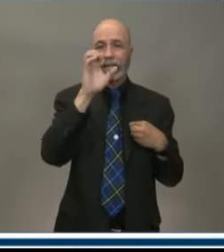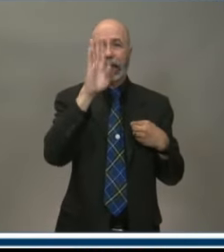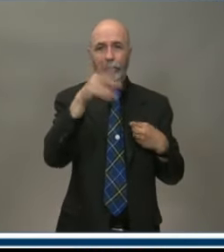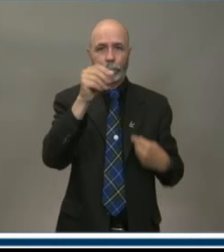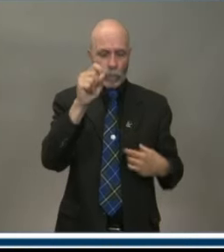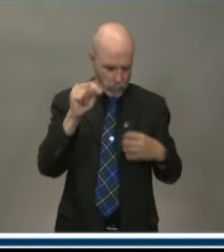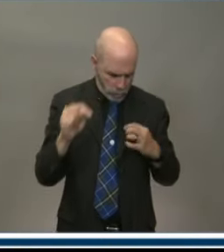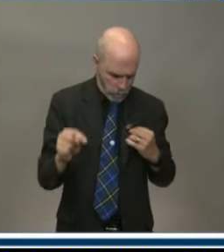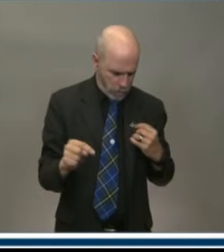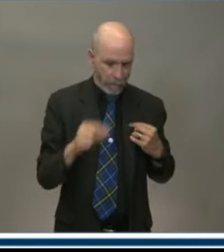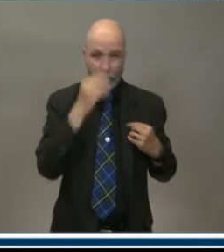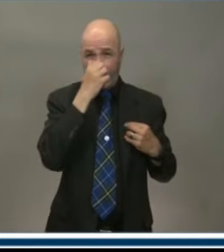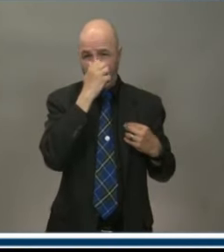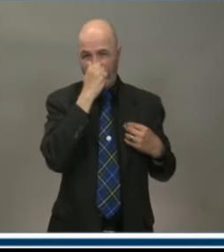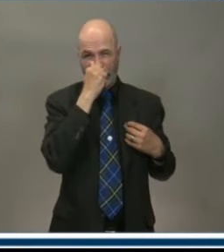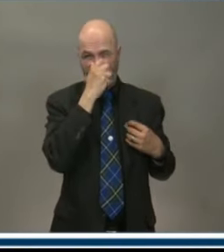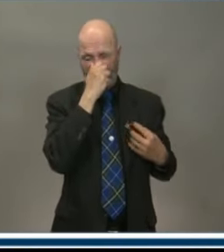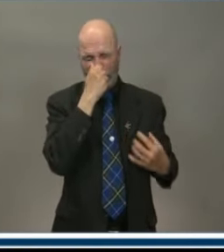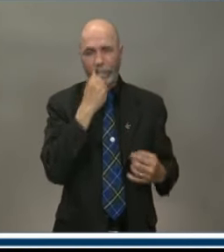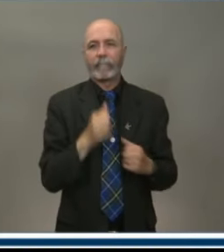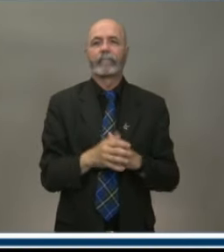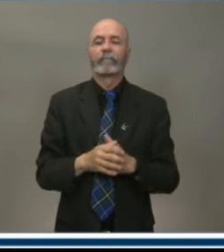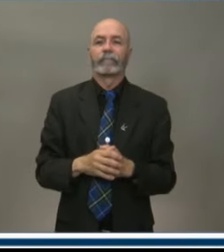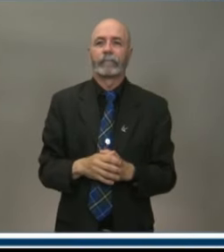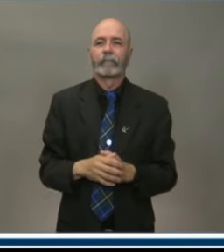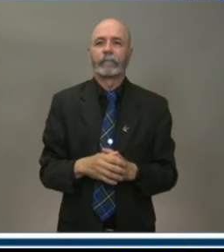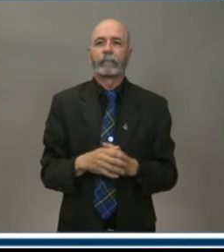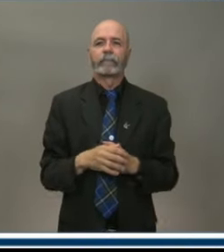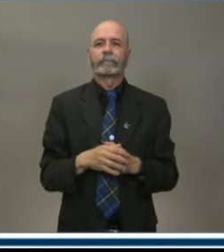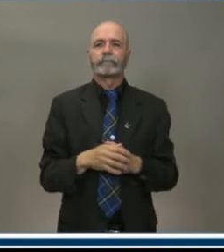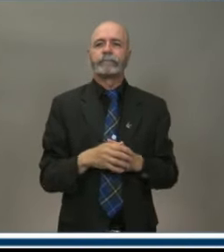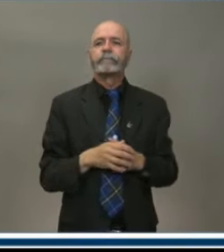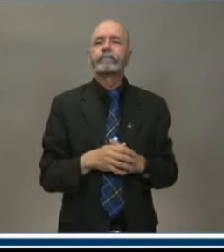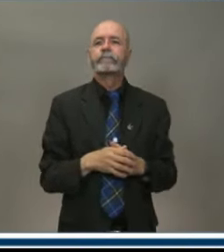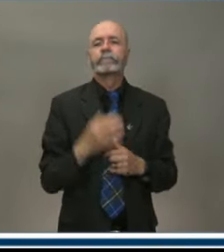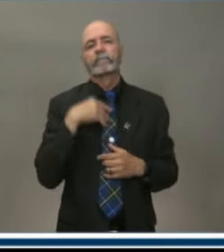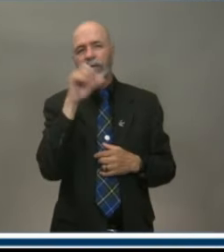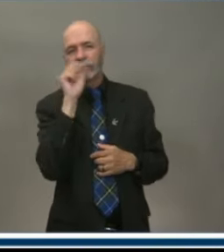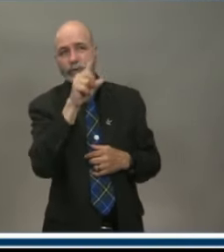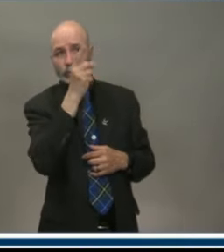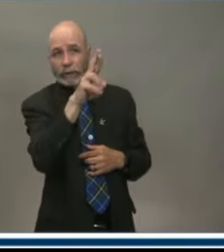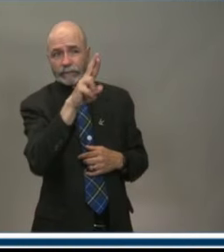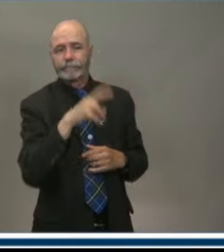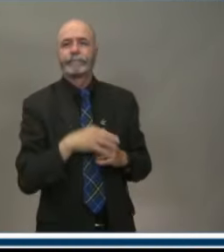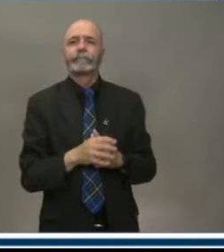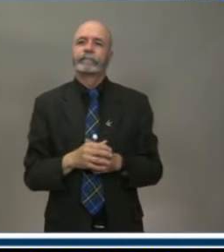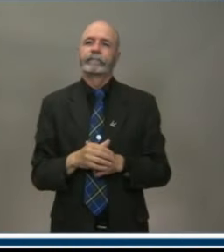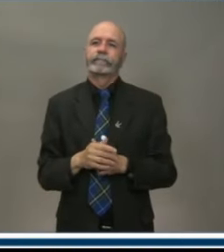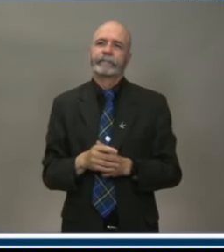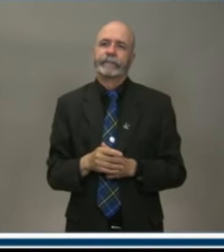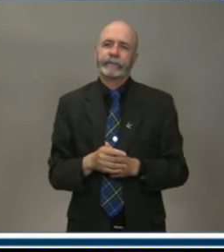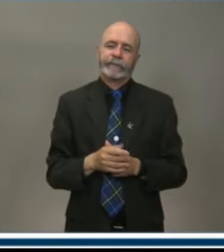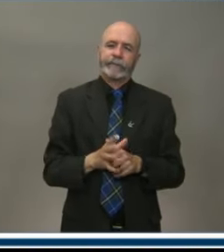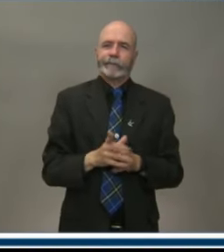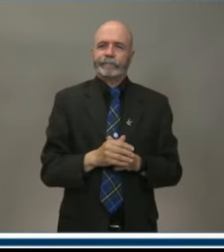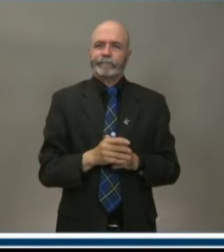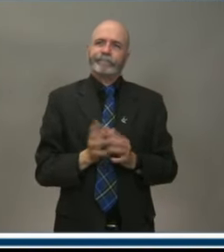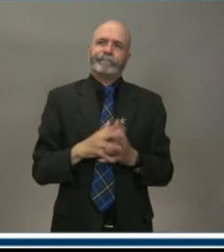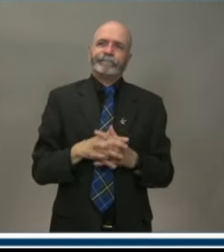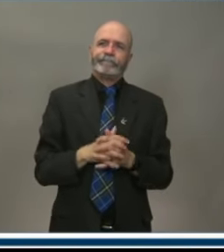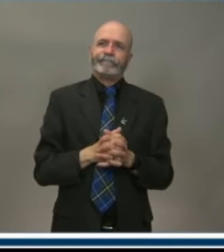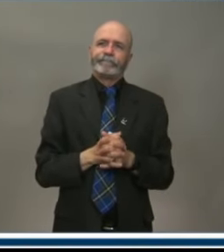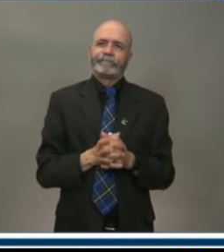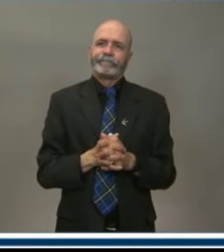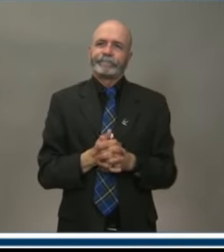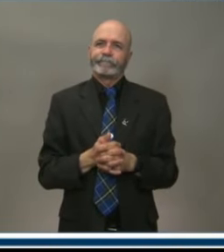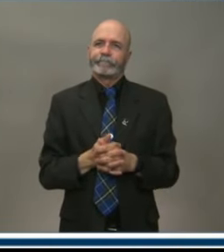you, Tina. Good afternoon. I'd like to ask Dr. Strang a question, please. Dr. Strang, first, thanks for providing